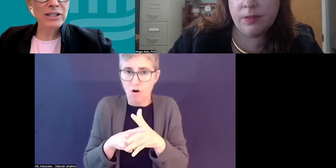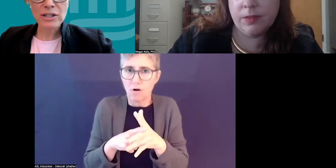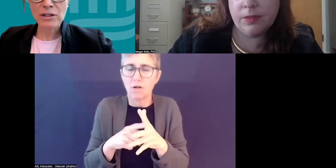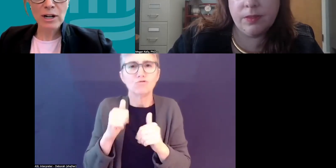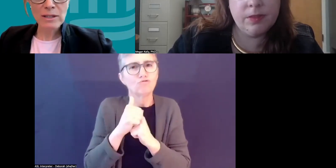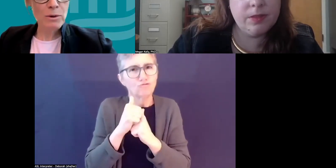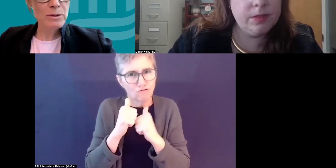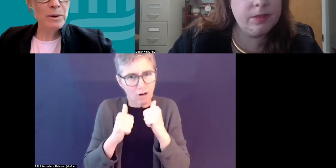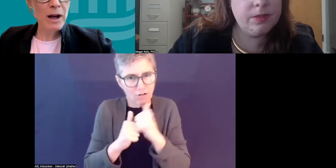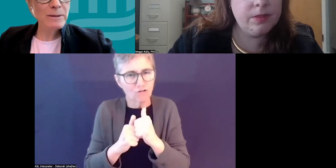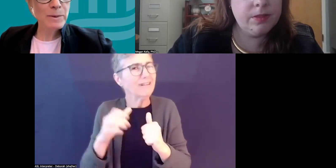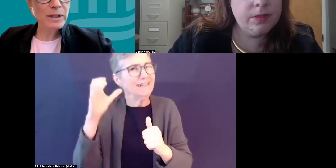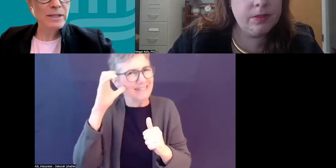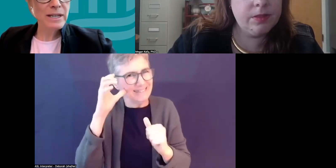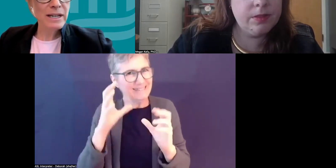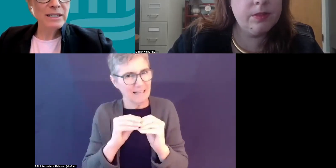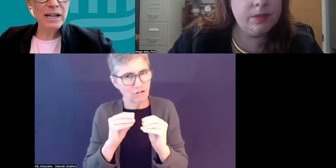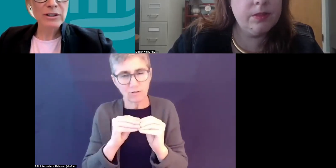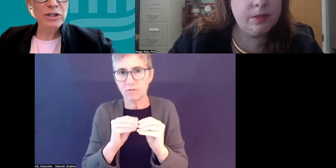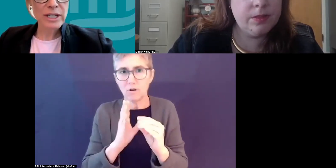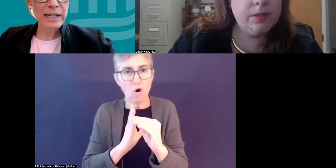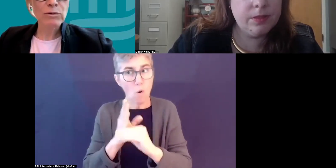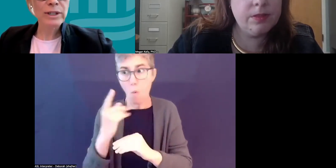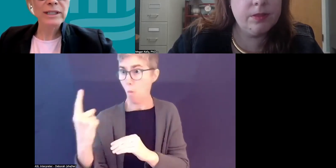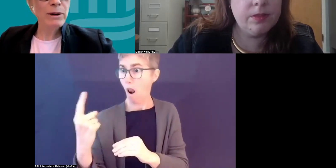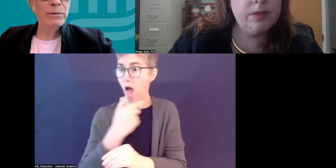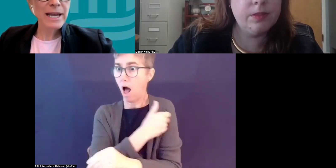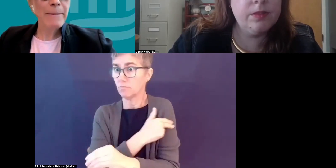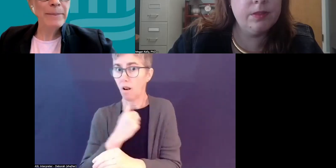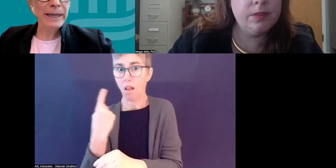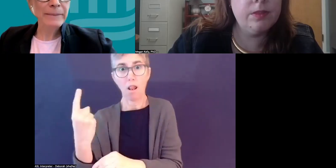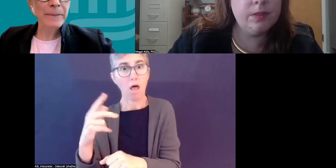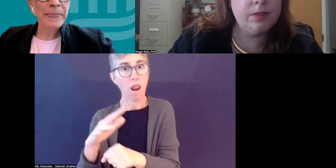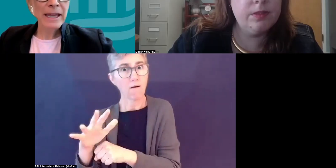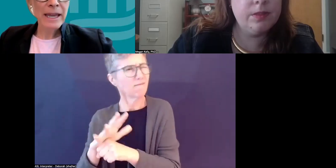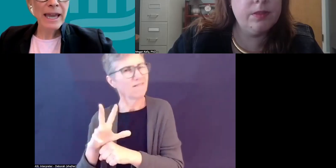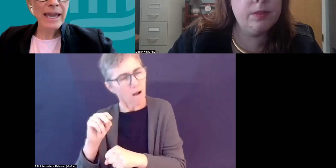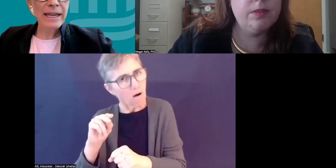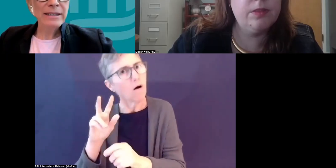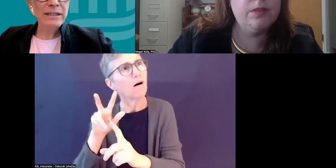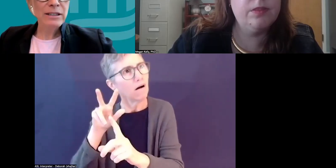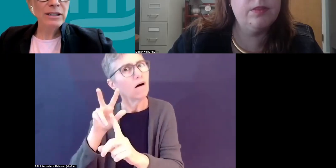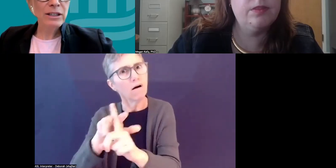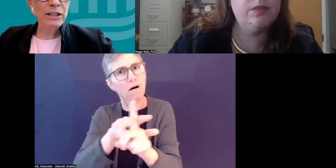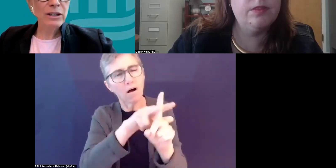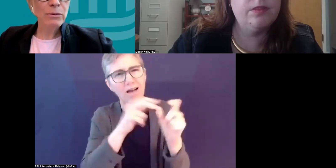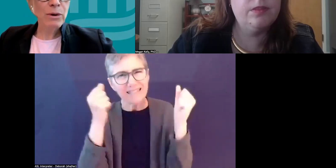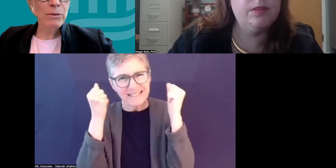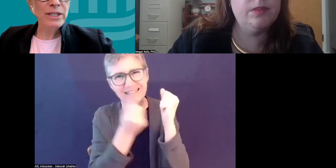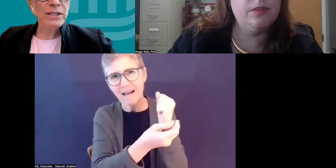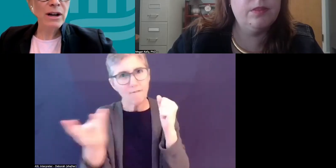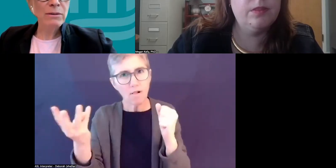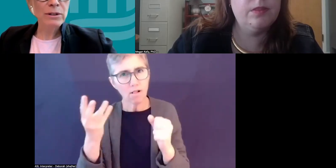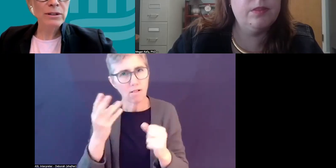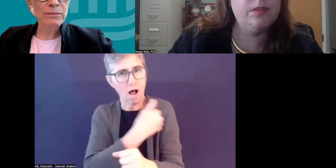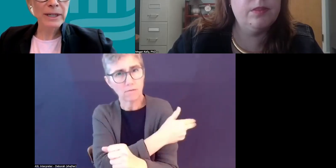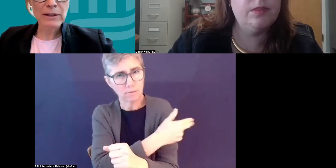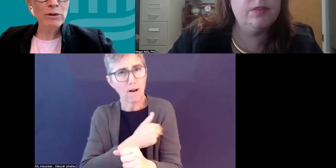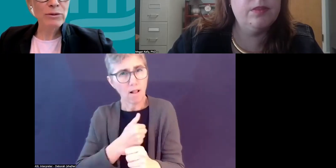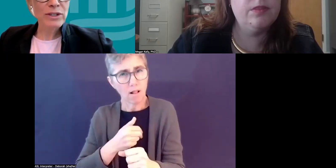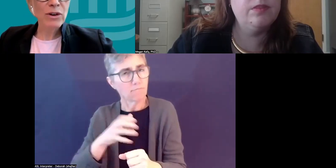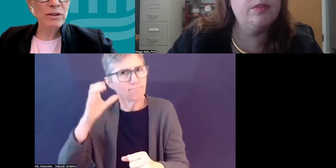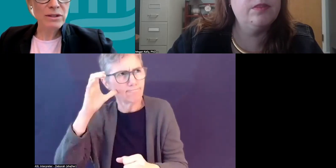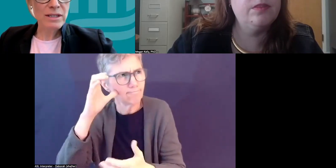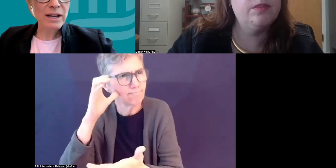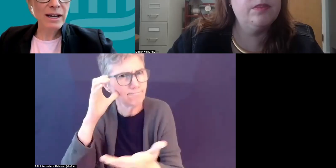listening sessions across multiple hospitals to understand really what was happening. And what we saw were